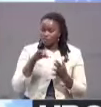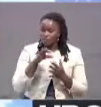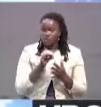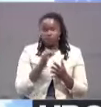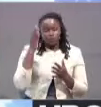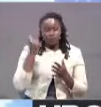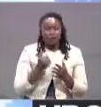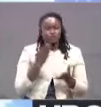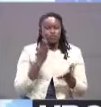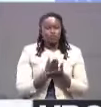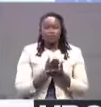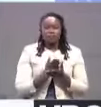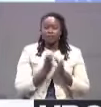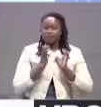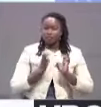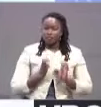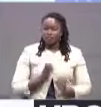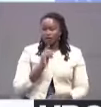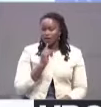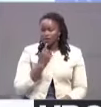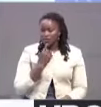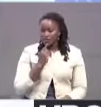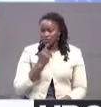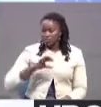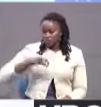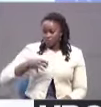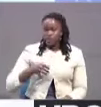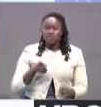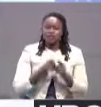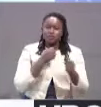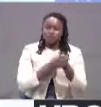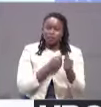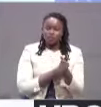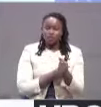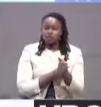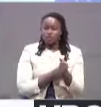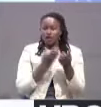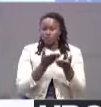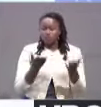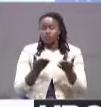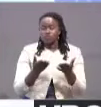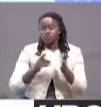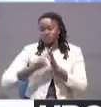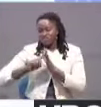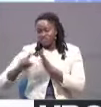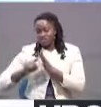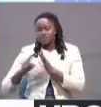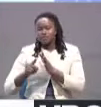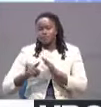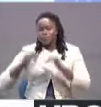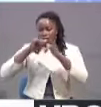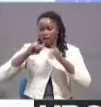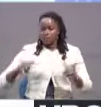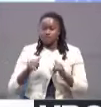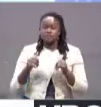against malnutrition in Karamoja and support to available refugee settlement is achieved.